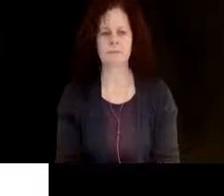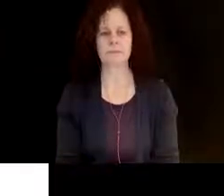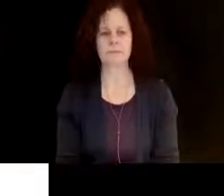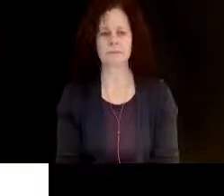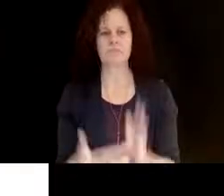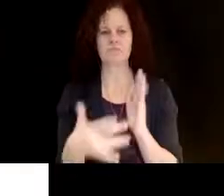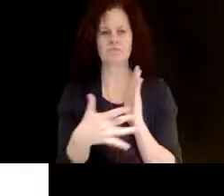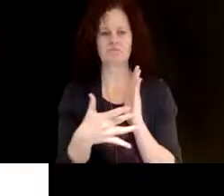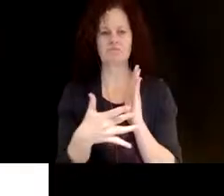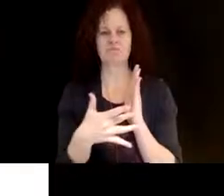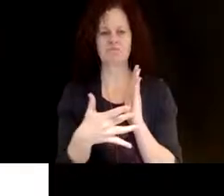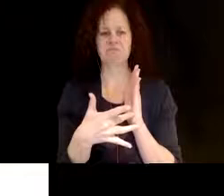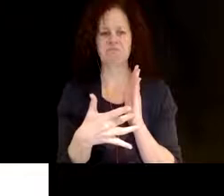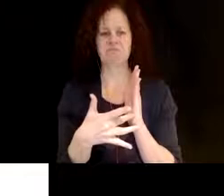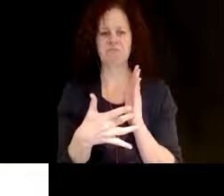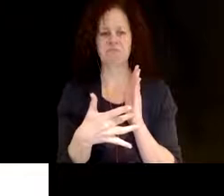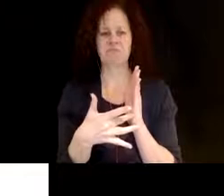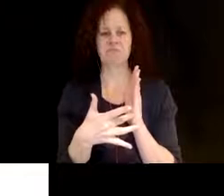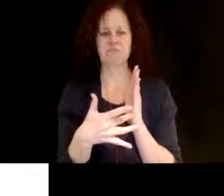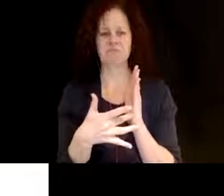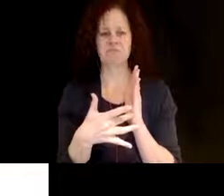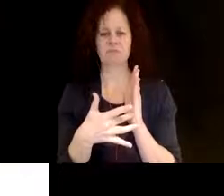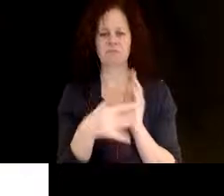Oh, I don't know if it's advancing. So the next slide